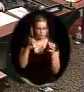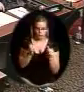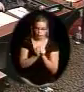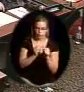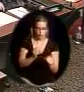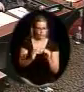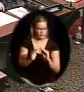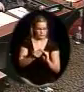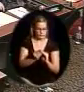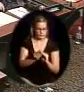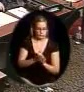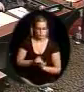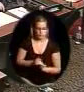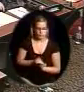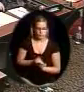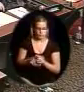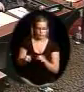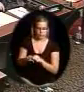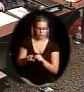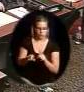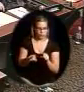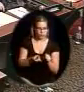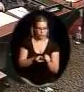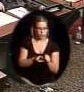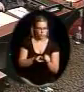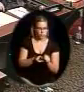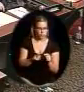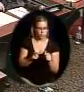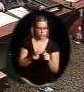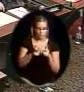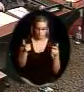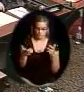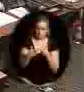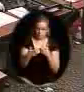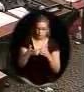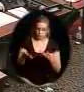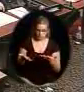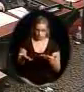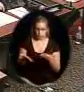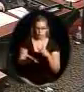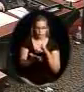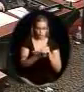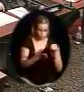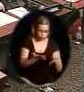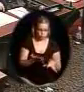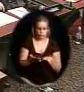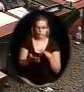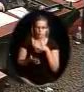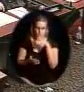And of course, big partners with us are all our students and parents in the room, so thank you.